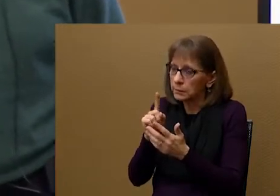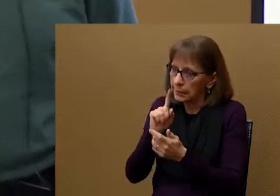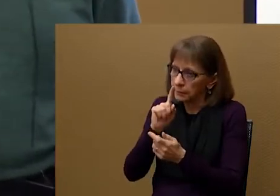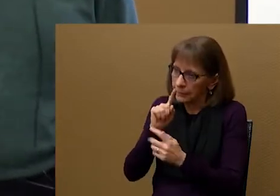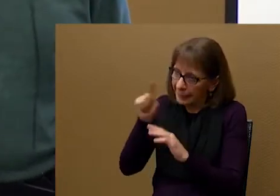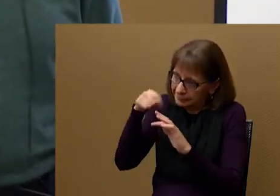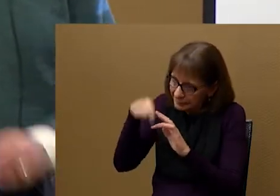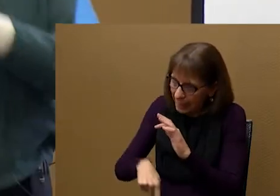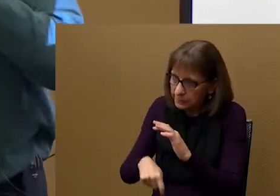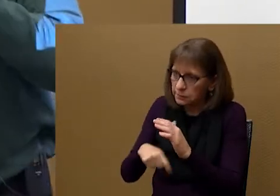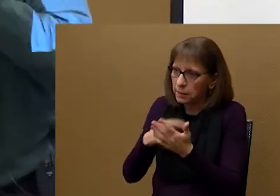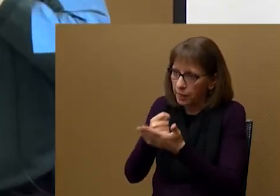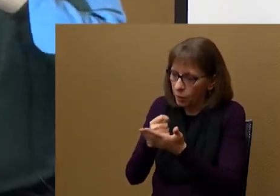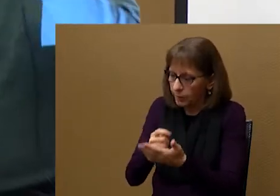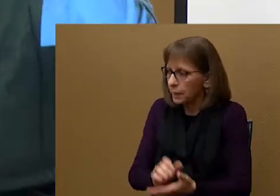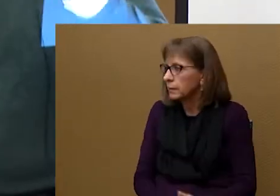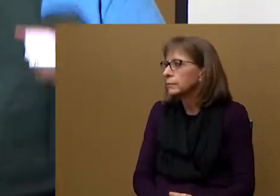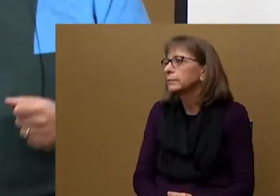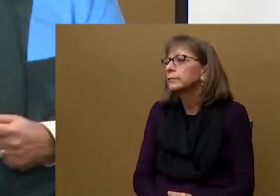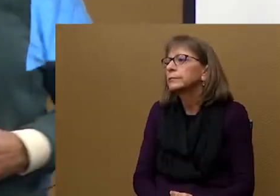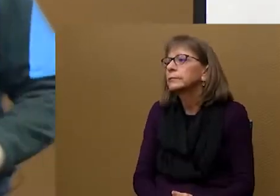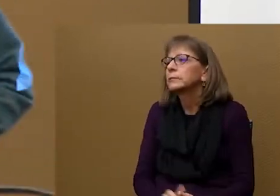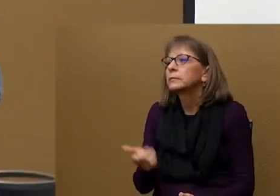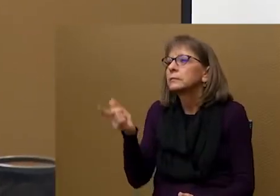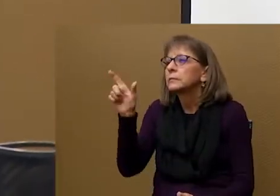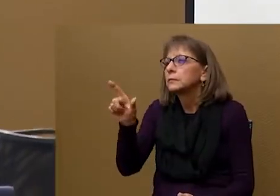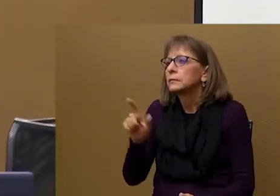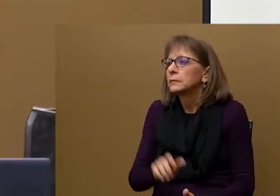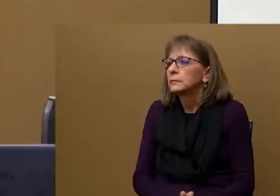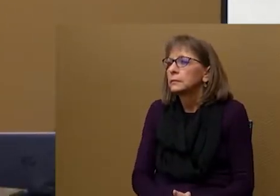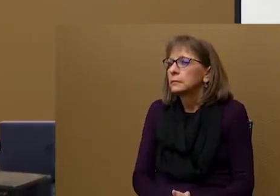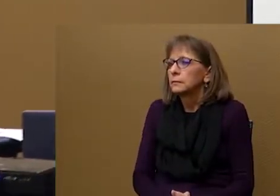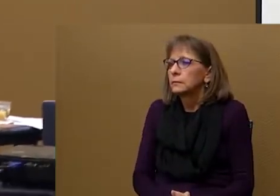Thank you. Speak?